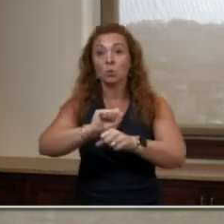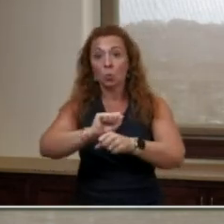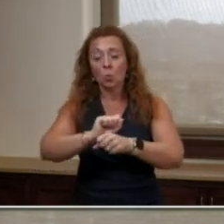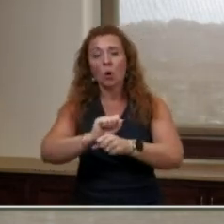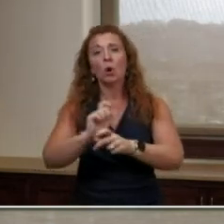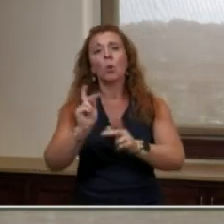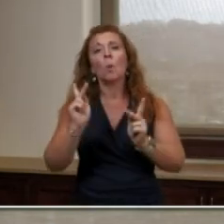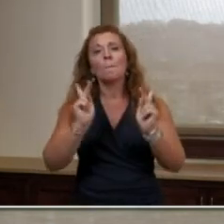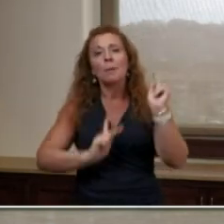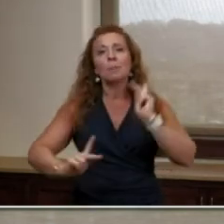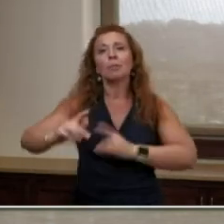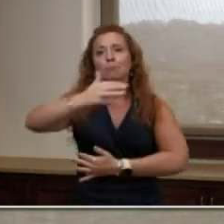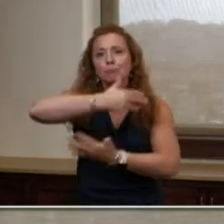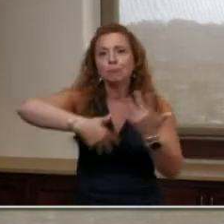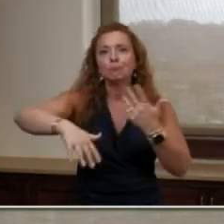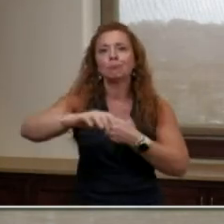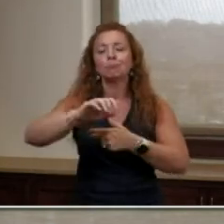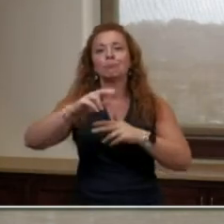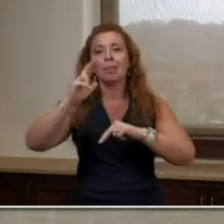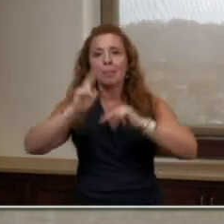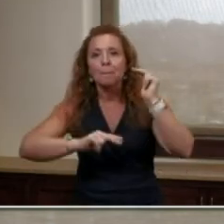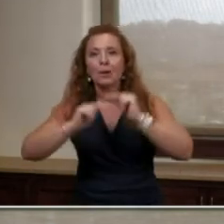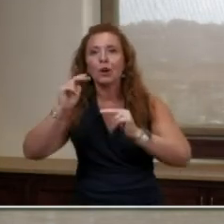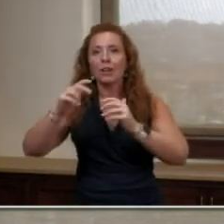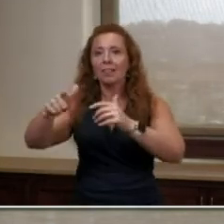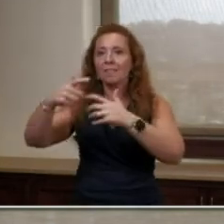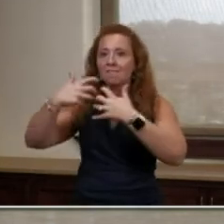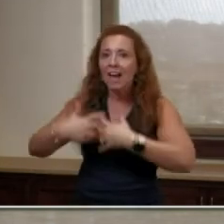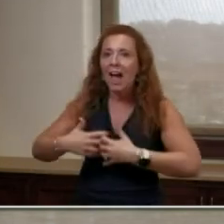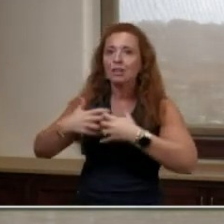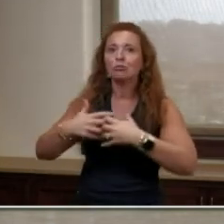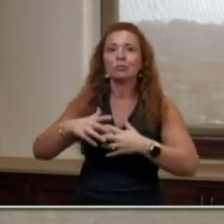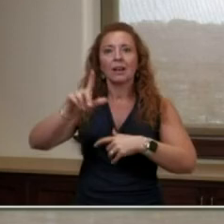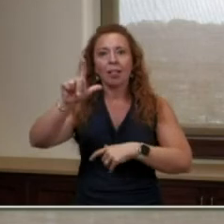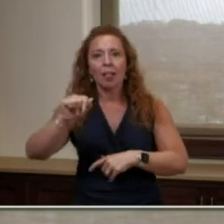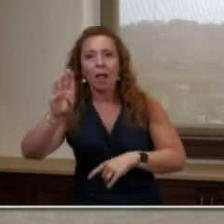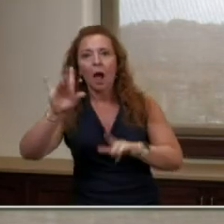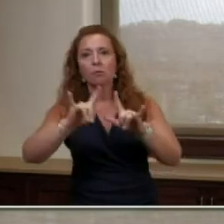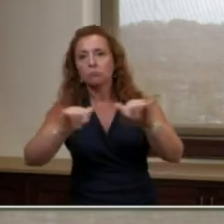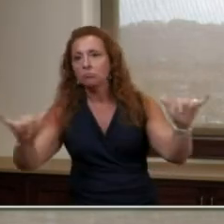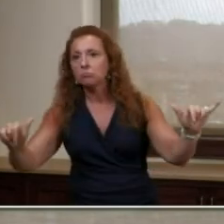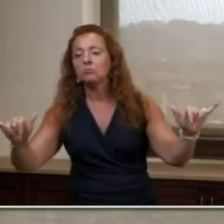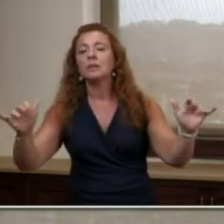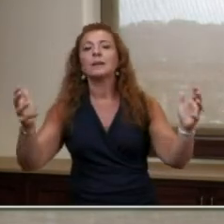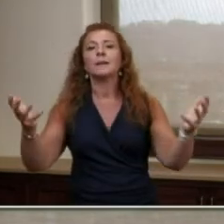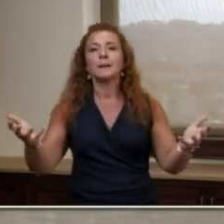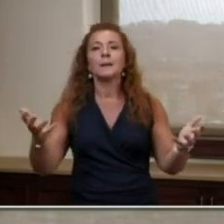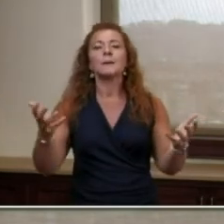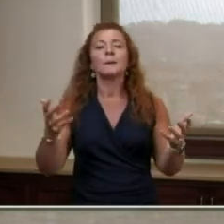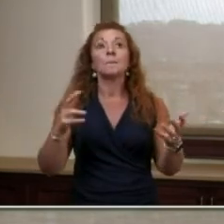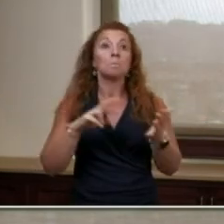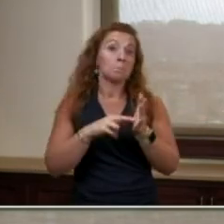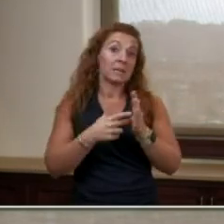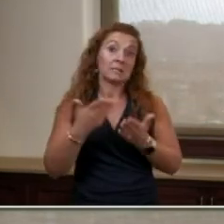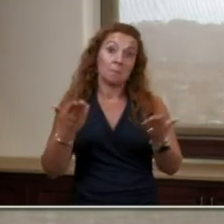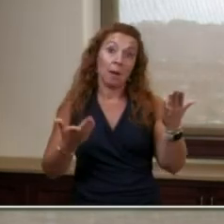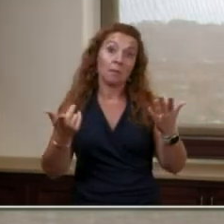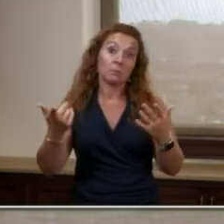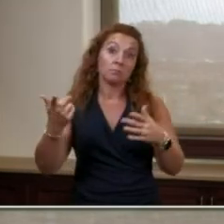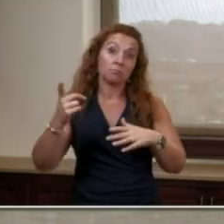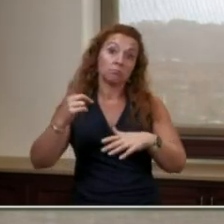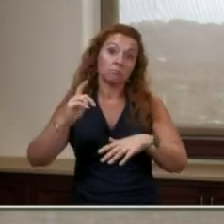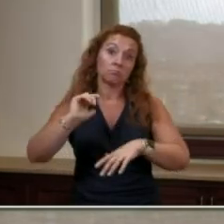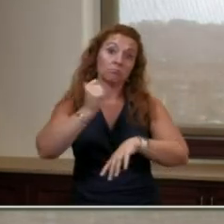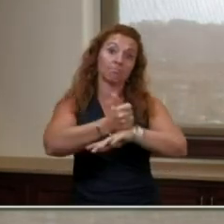in the office, in the workplace, at the factory, in the lab, et cetera, and they may be imposing